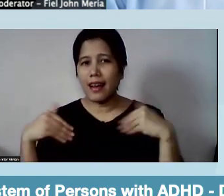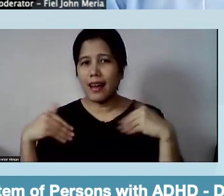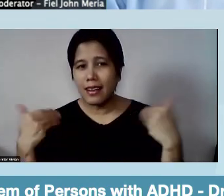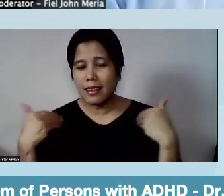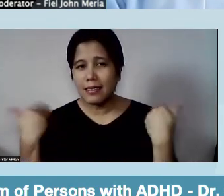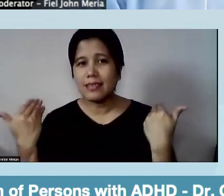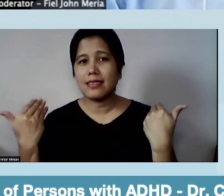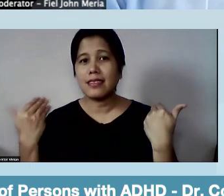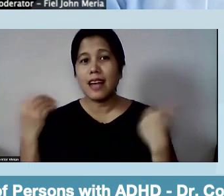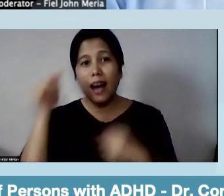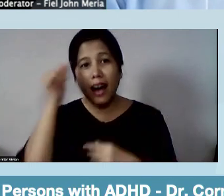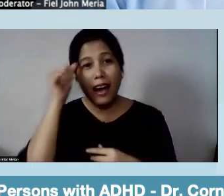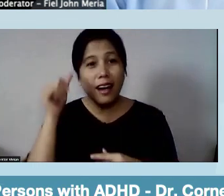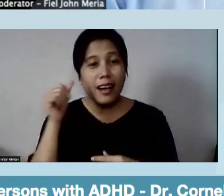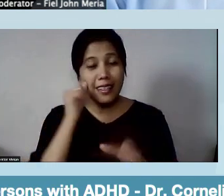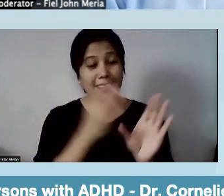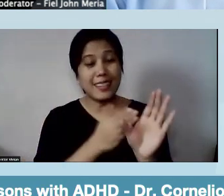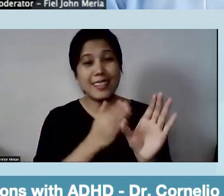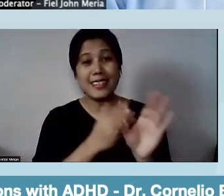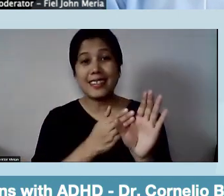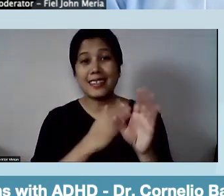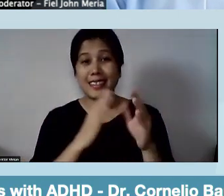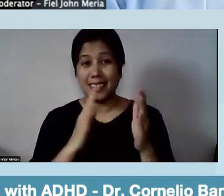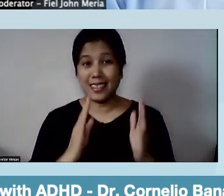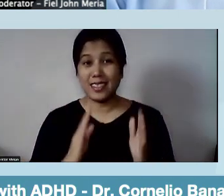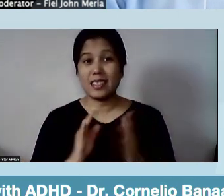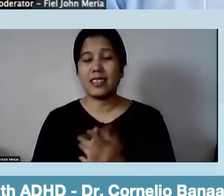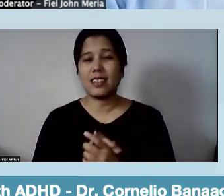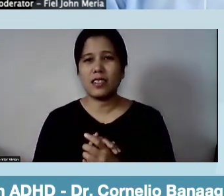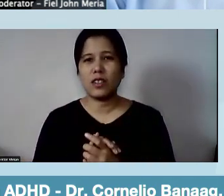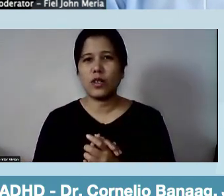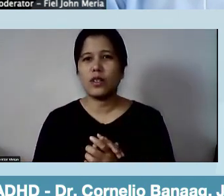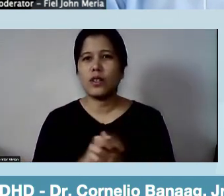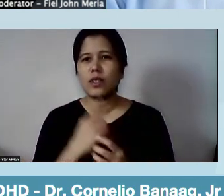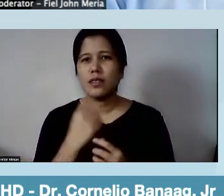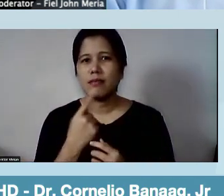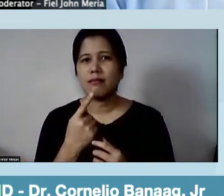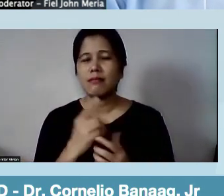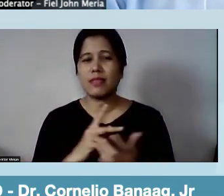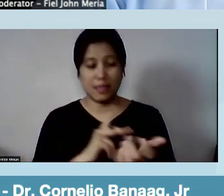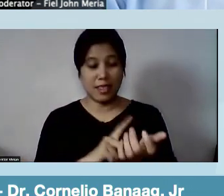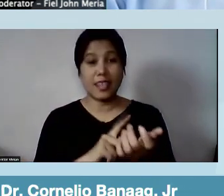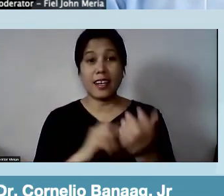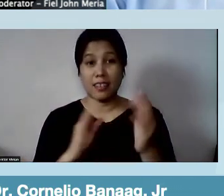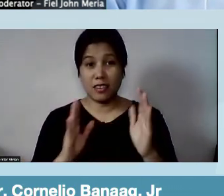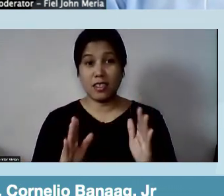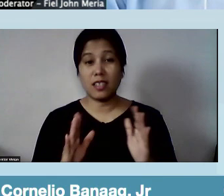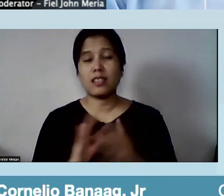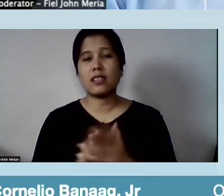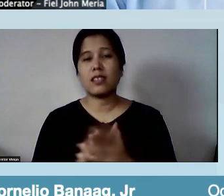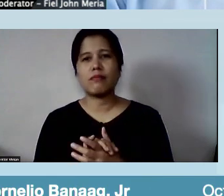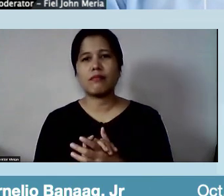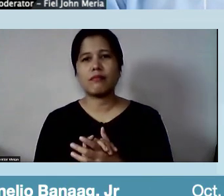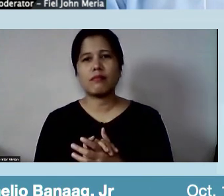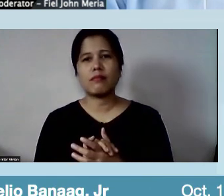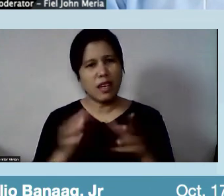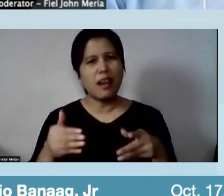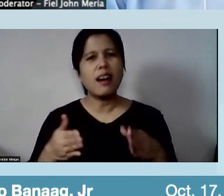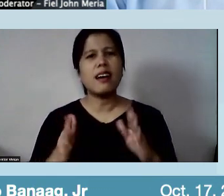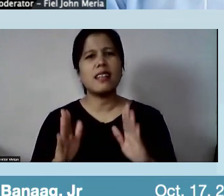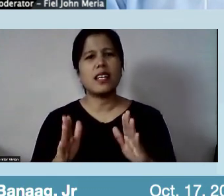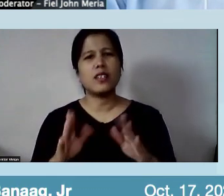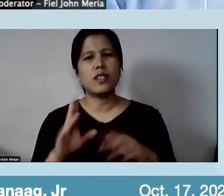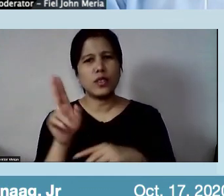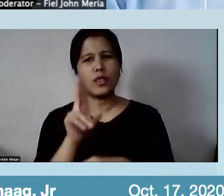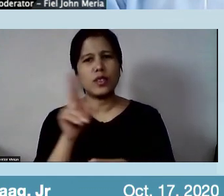psychiatrists, because they're the ones who will know which would be drug interacting. And most often than not, they would allow us to use